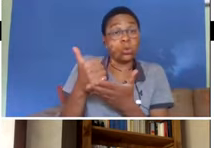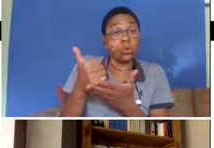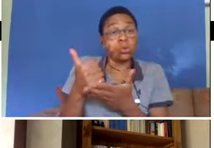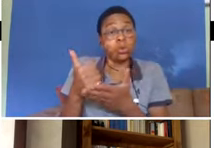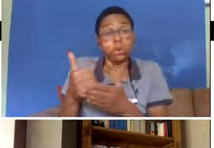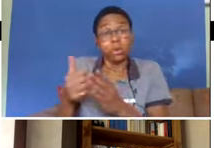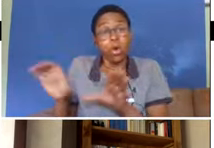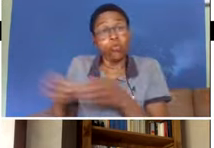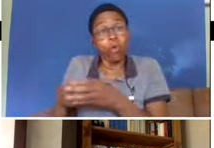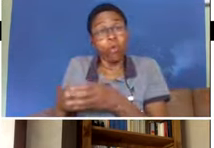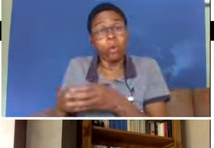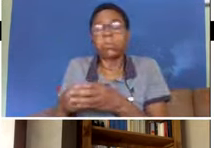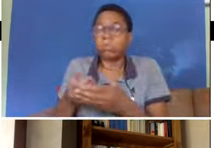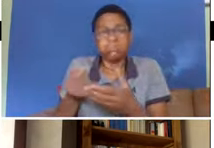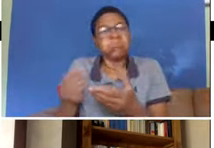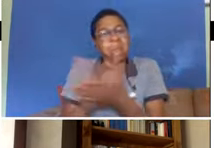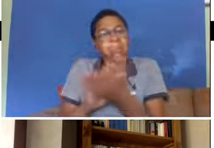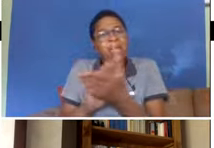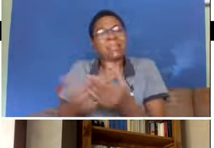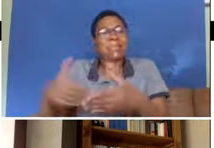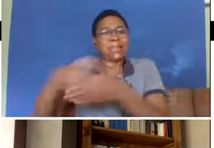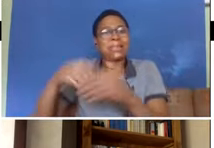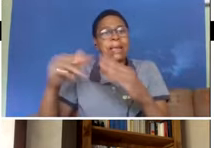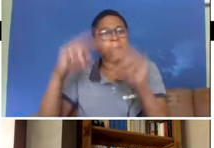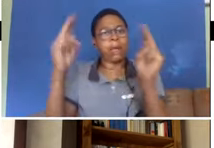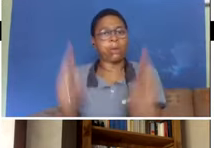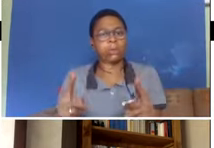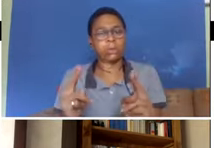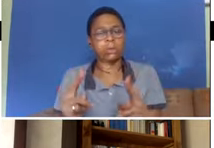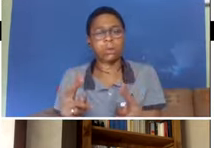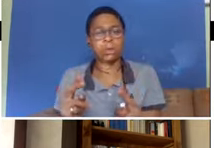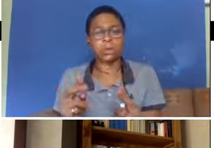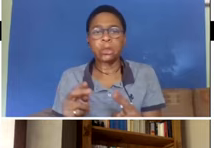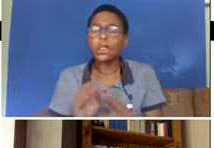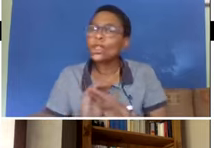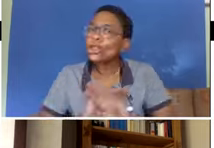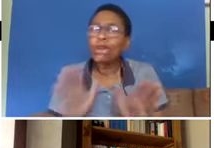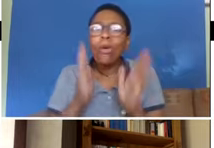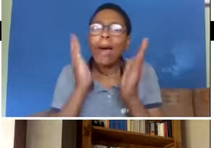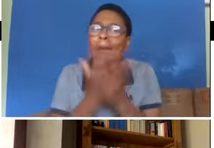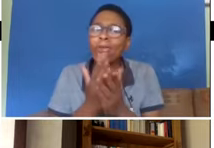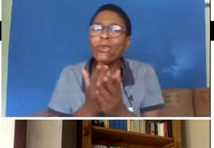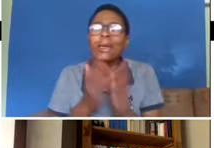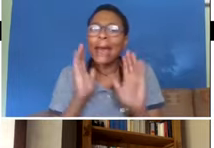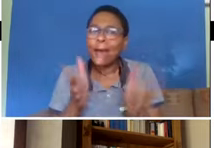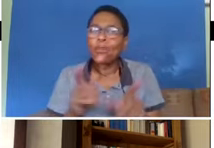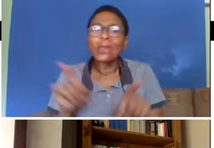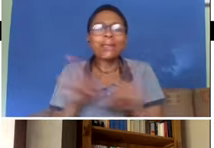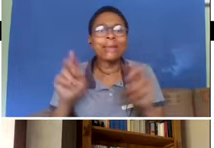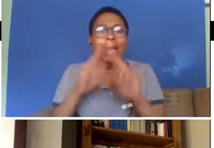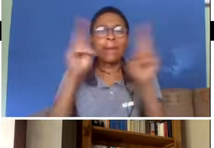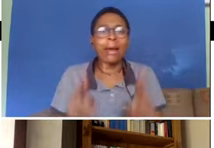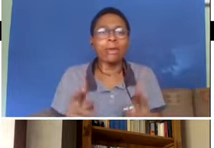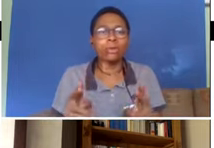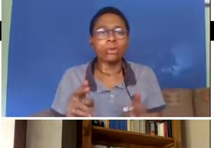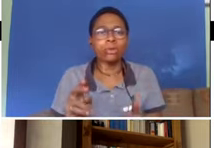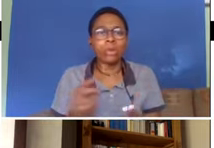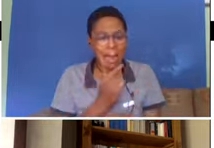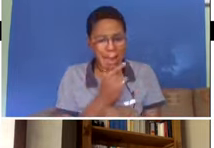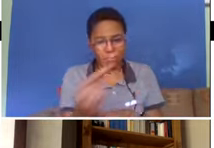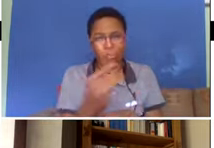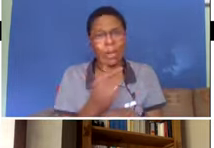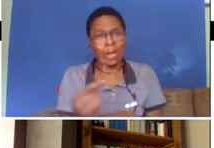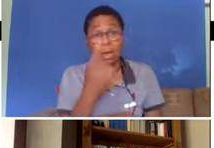indoors or outdoors. This does not need to be the same household each time. It remains the